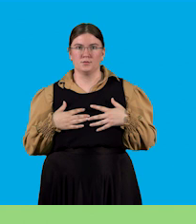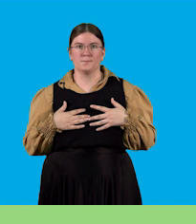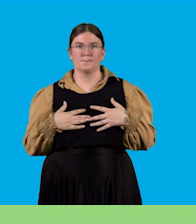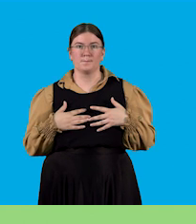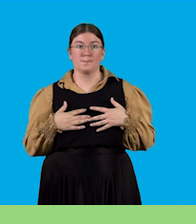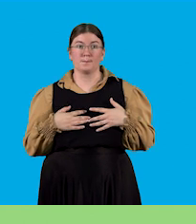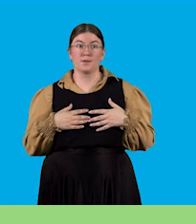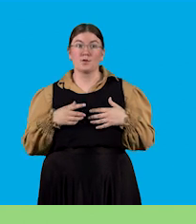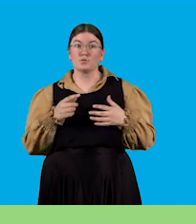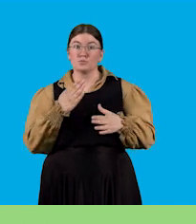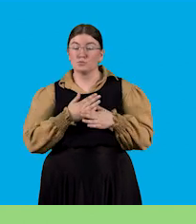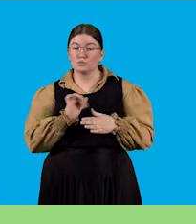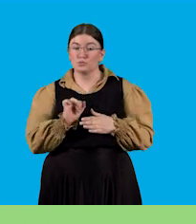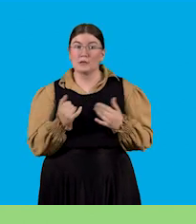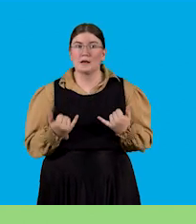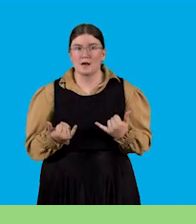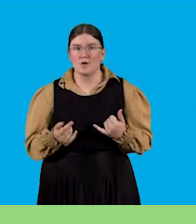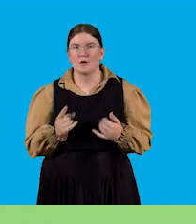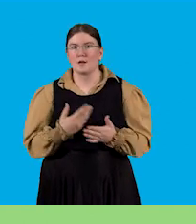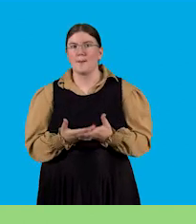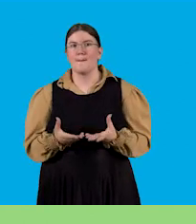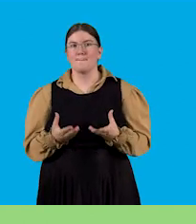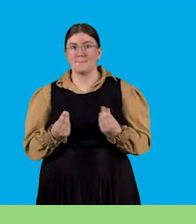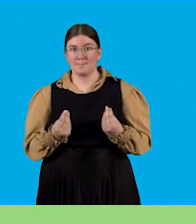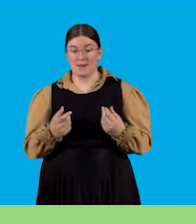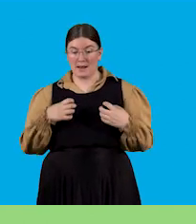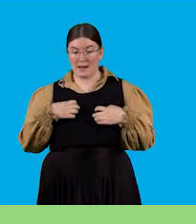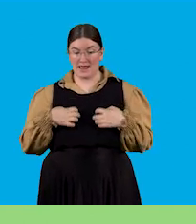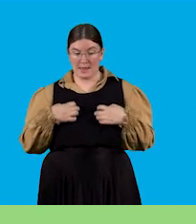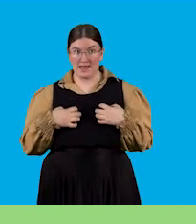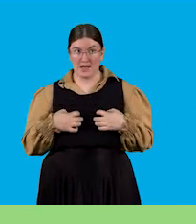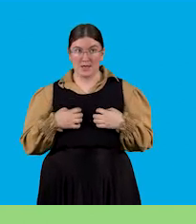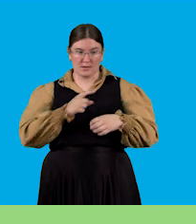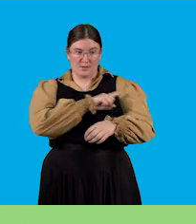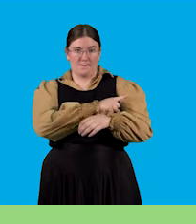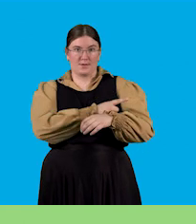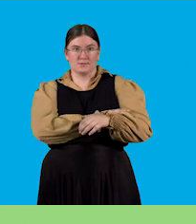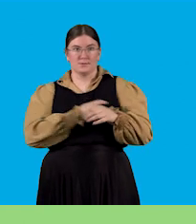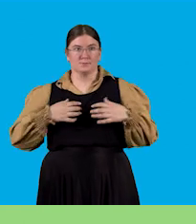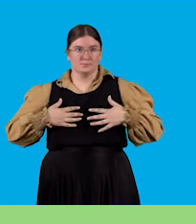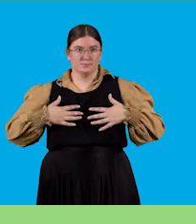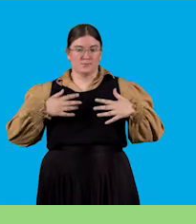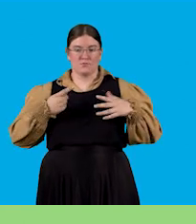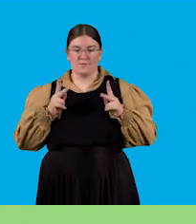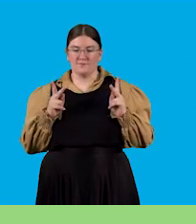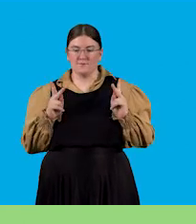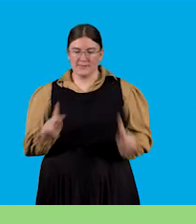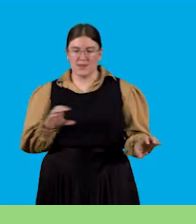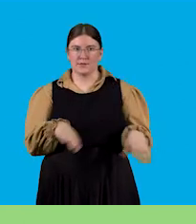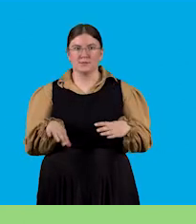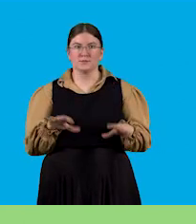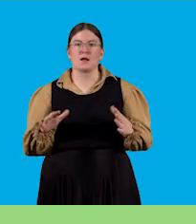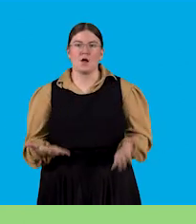the respiratory cycle. Your task is to find out how you can increase your lung capacity